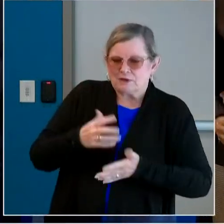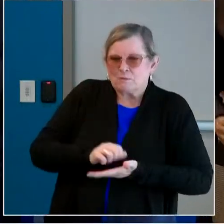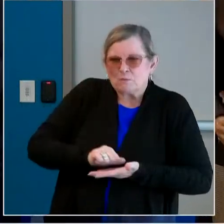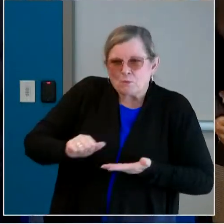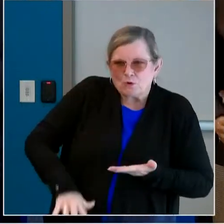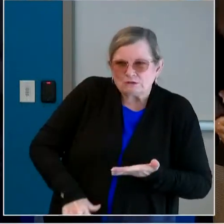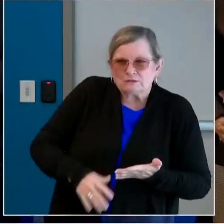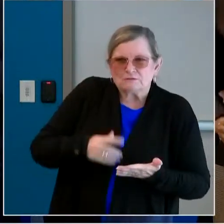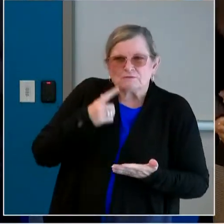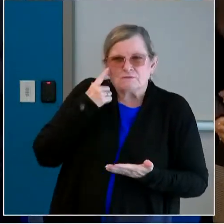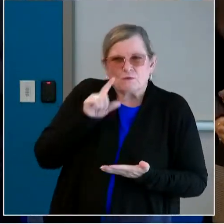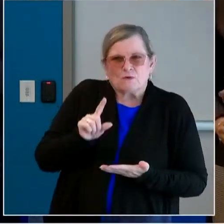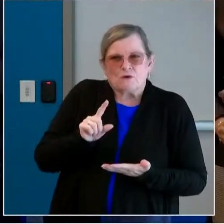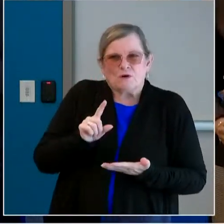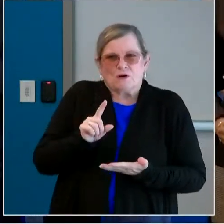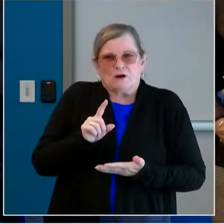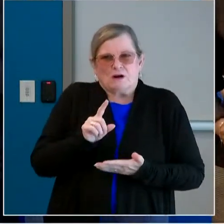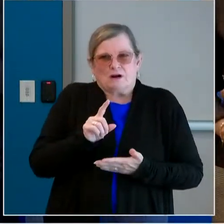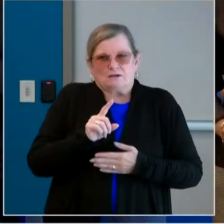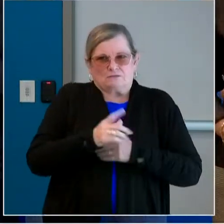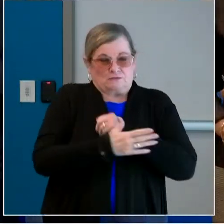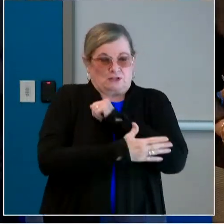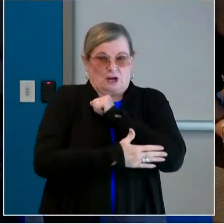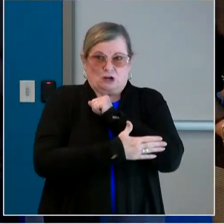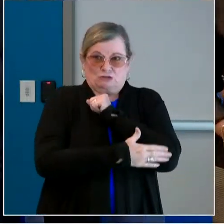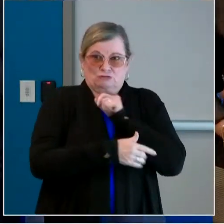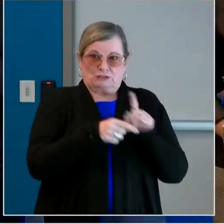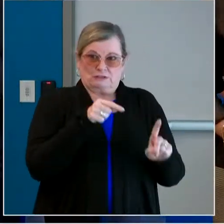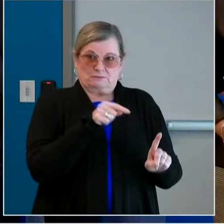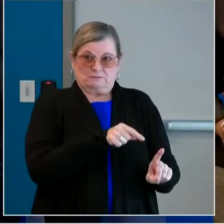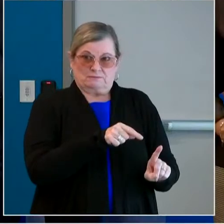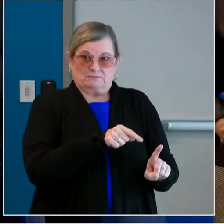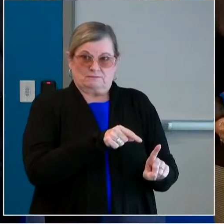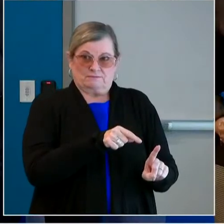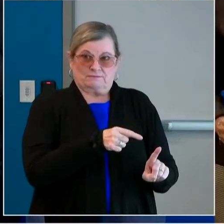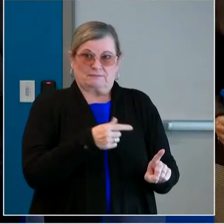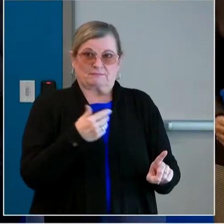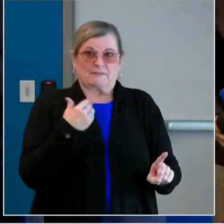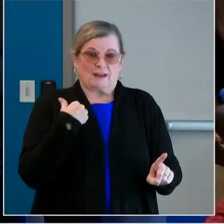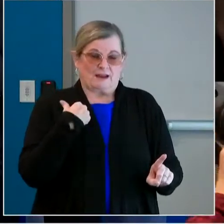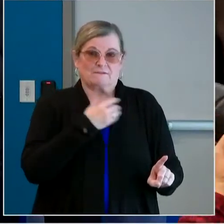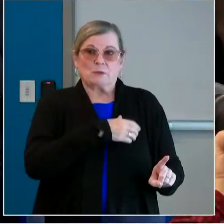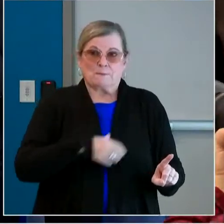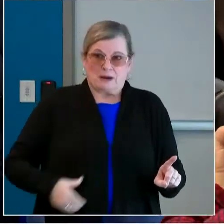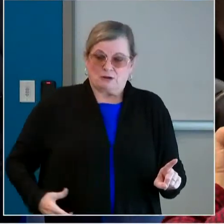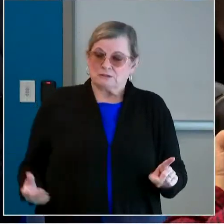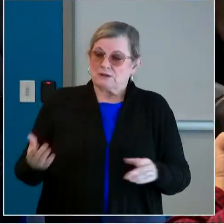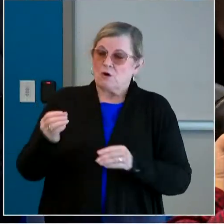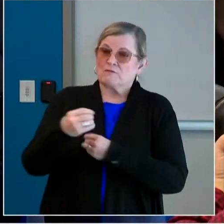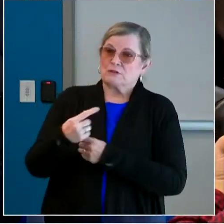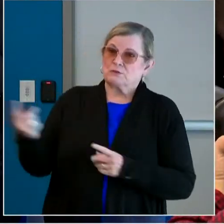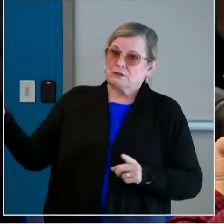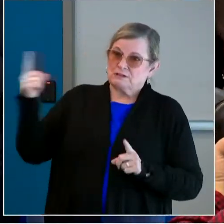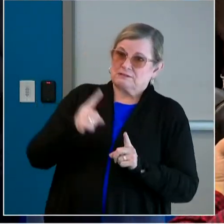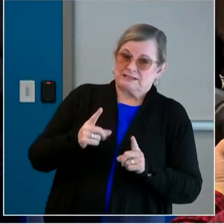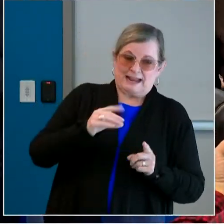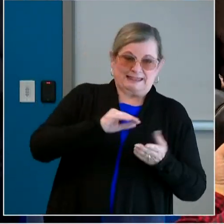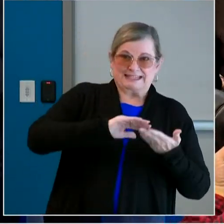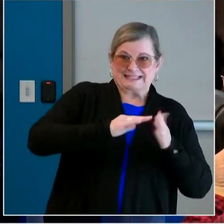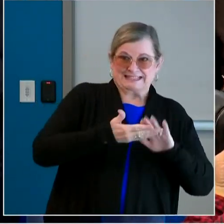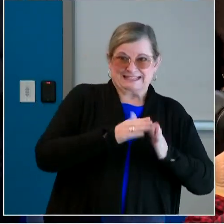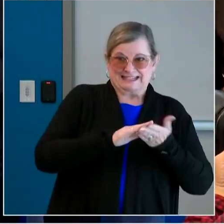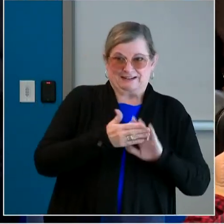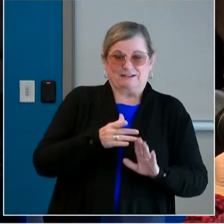office, in Congress, as well as on our city council, to talk about